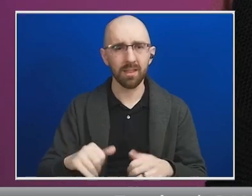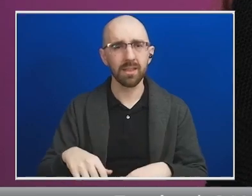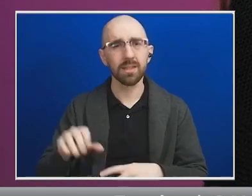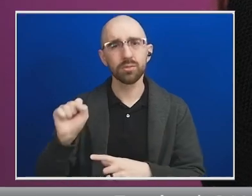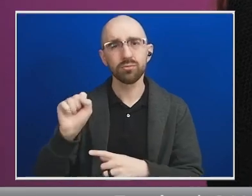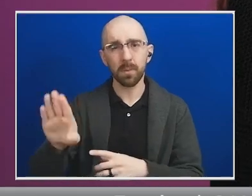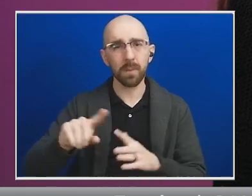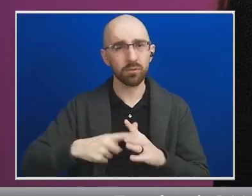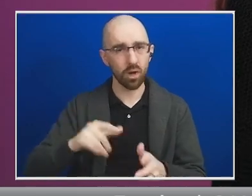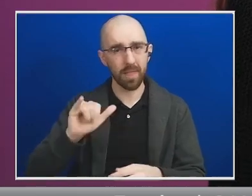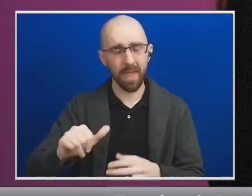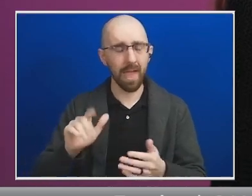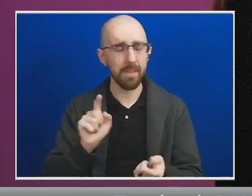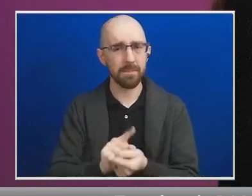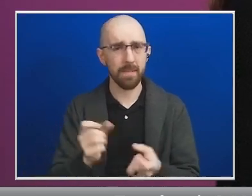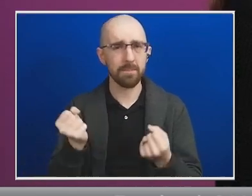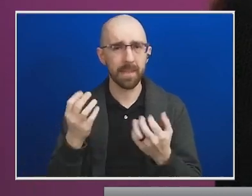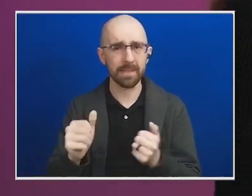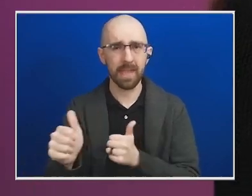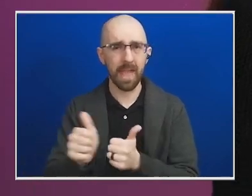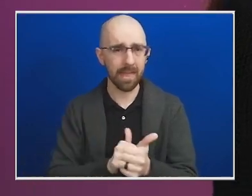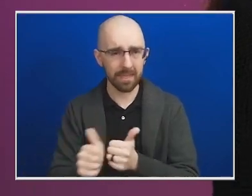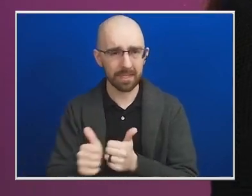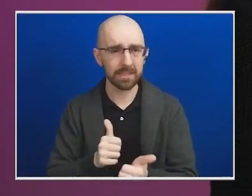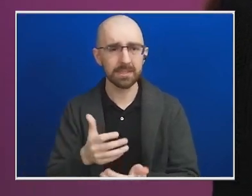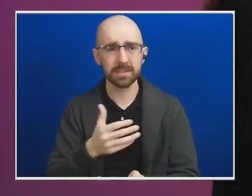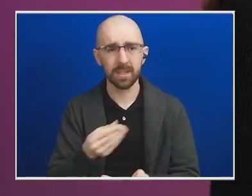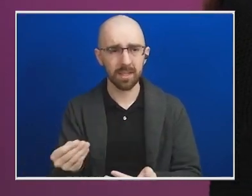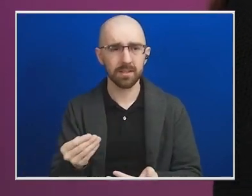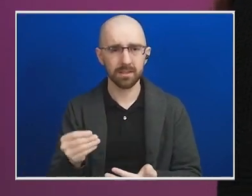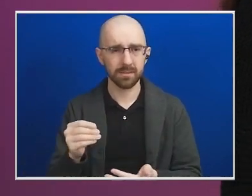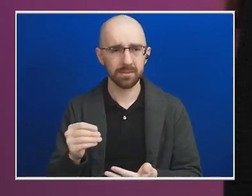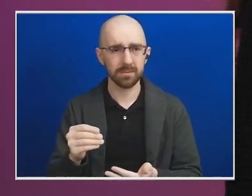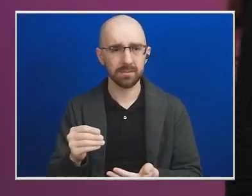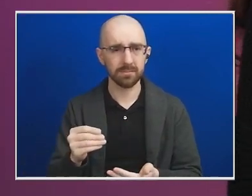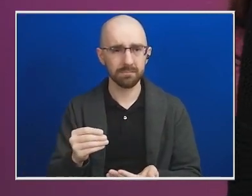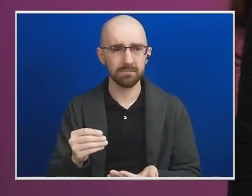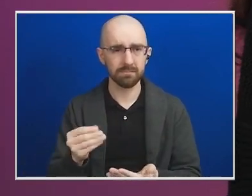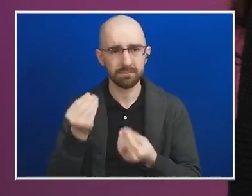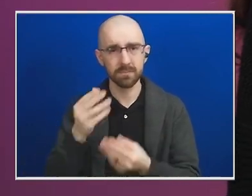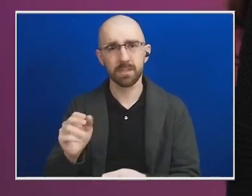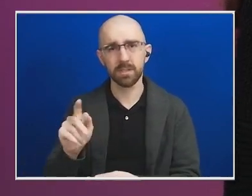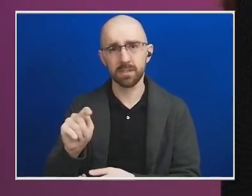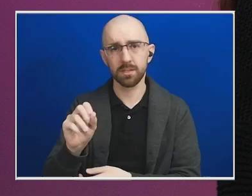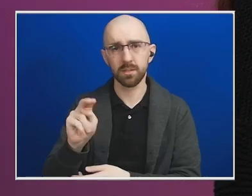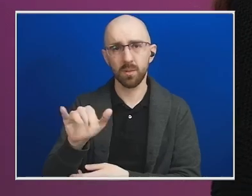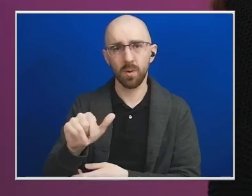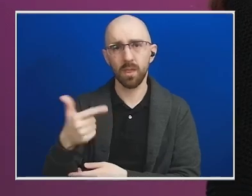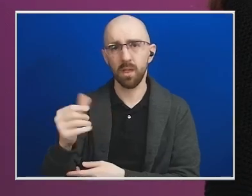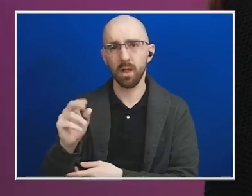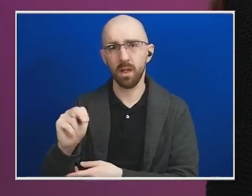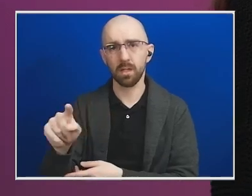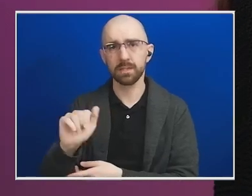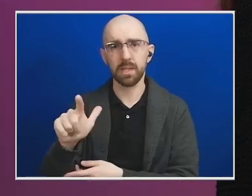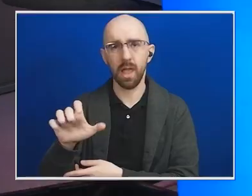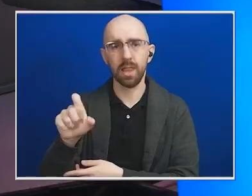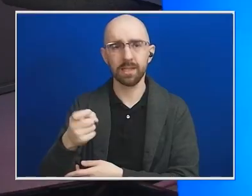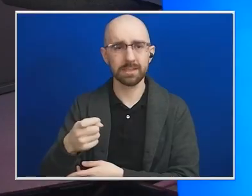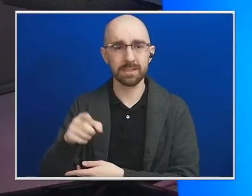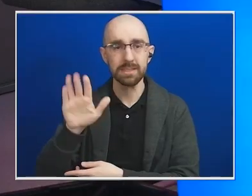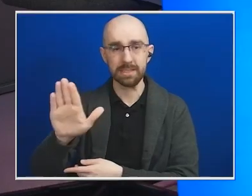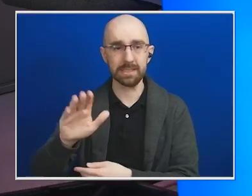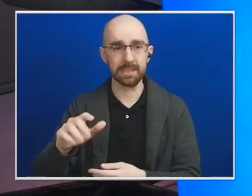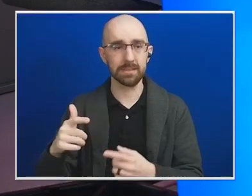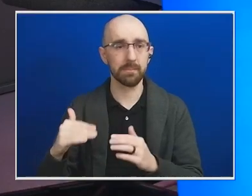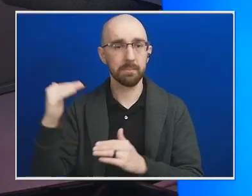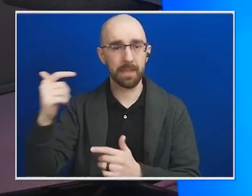amazing athletes, and disclosed that Tony Gonzalez is his big brother. And it was finally Tony that I think